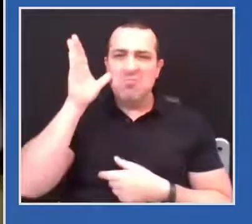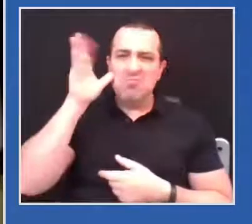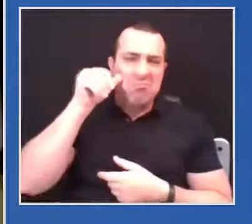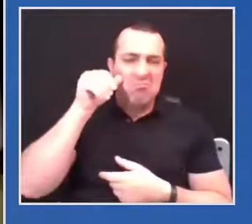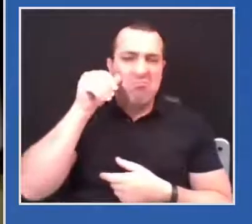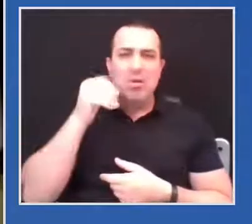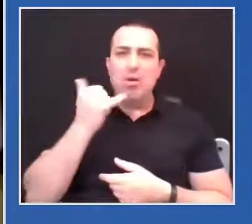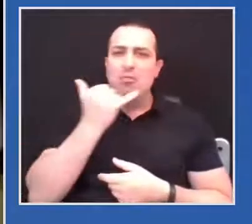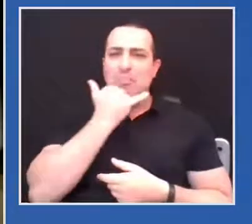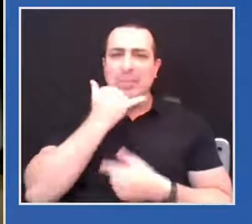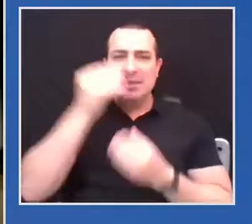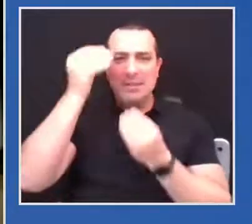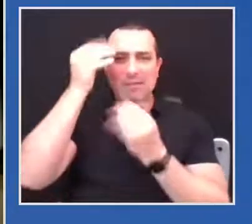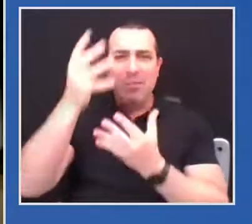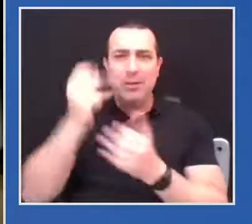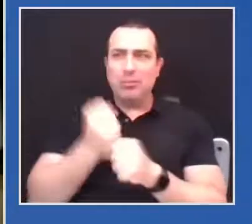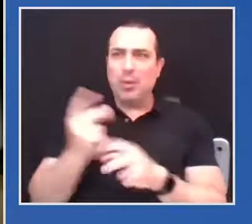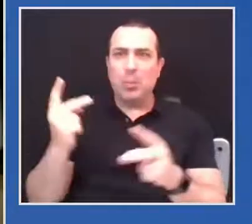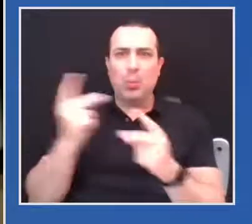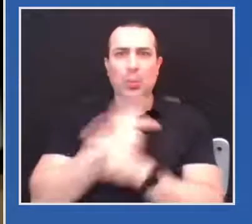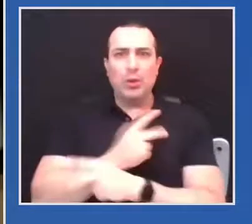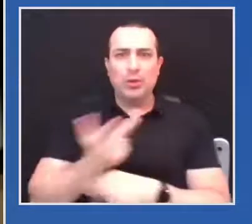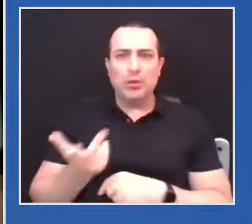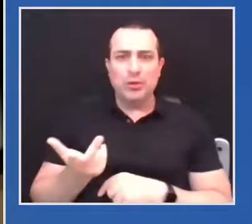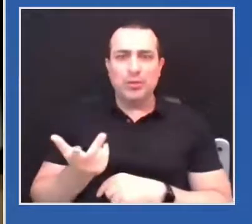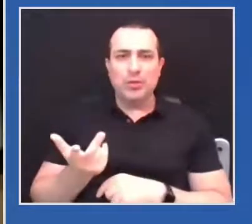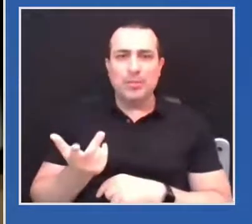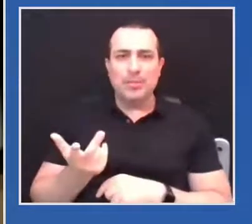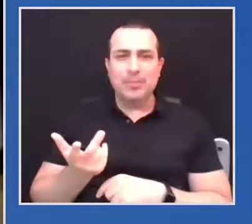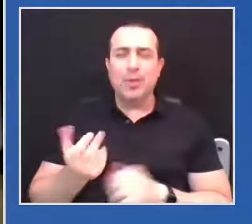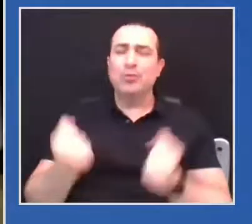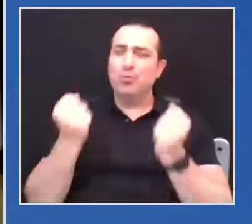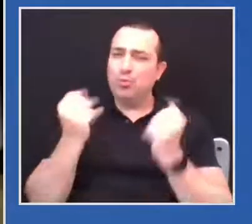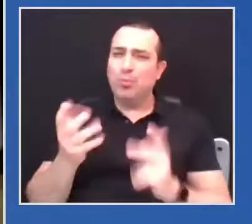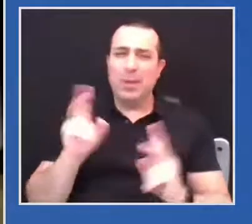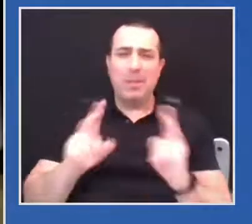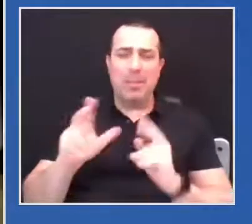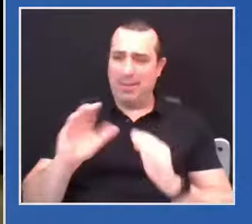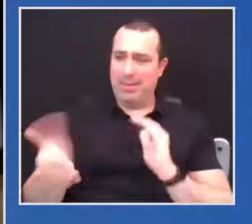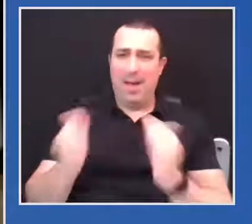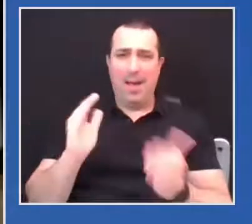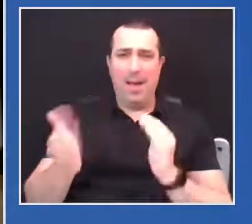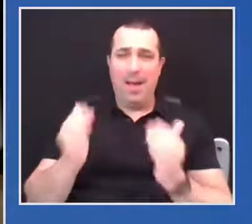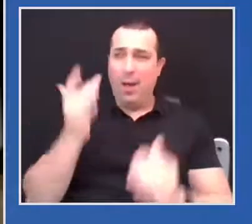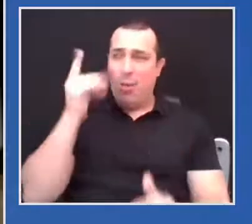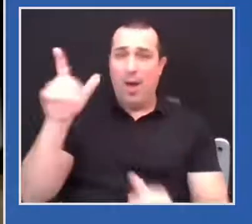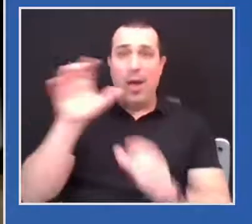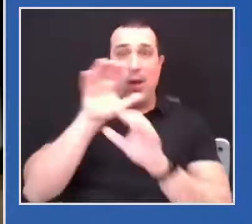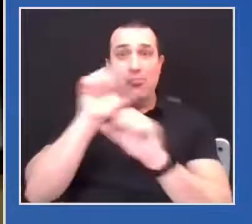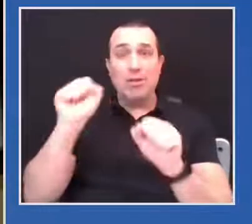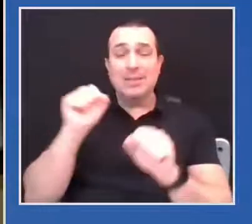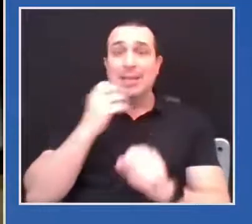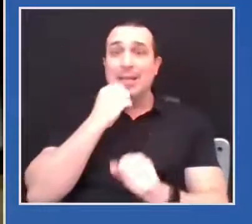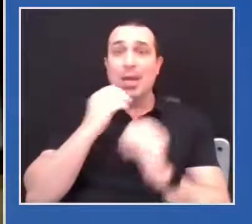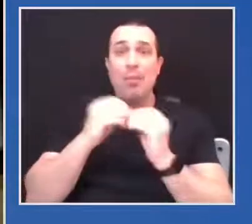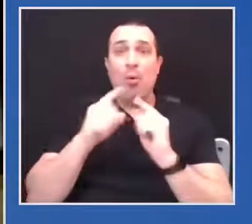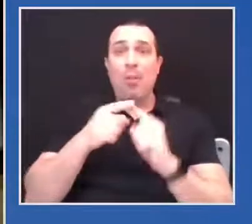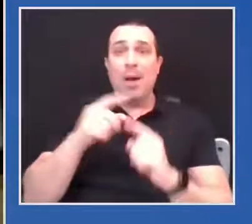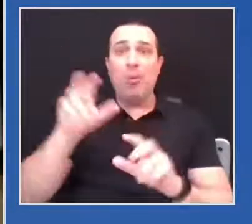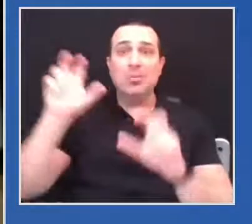did before and making it worse. So many lives have been lost unnecessarily because this president cares more about the stock market than he does